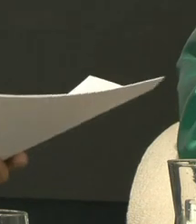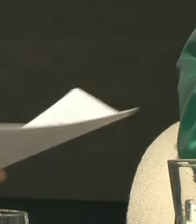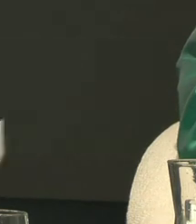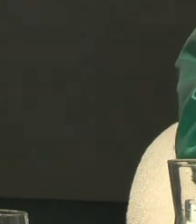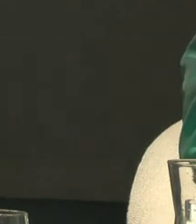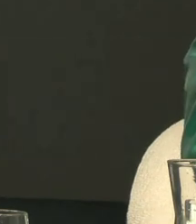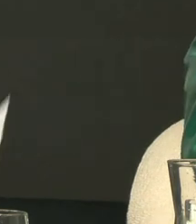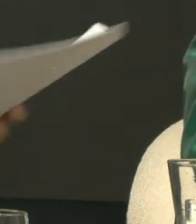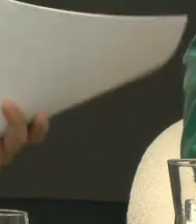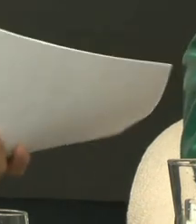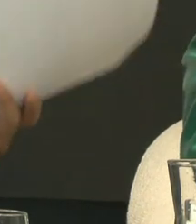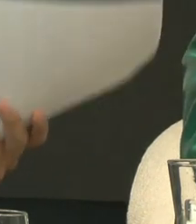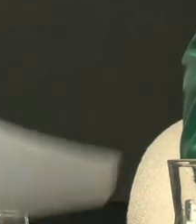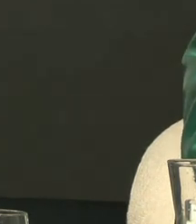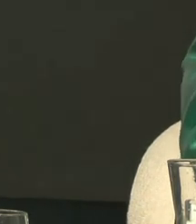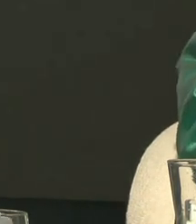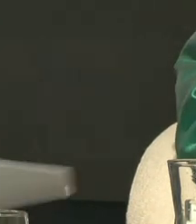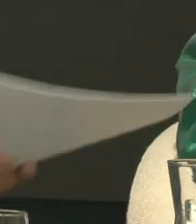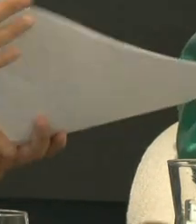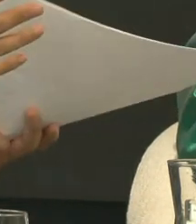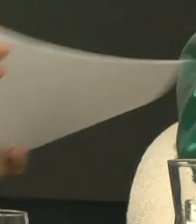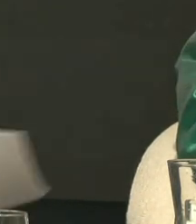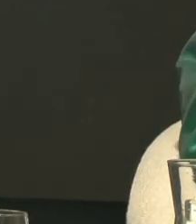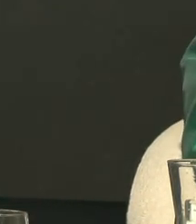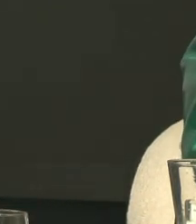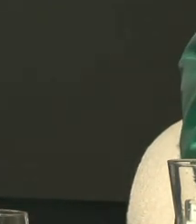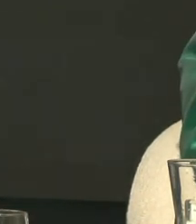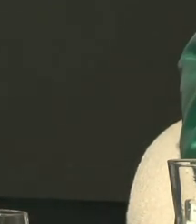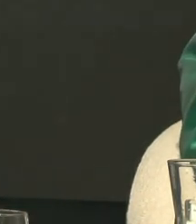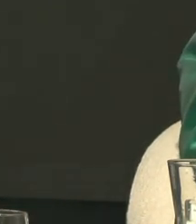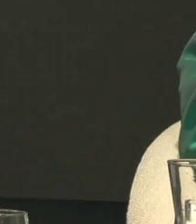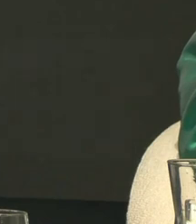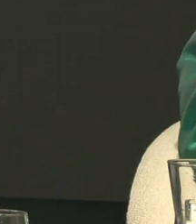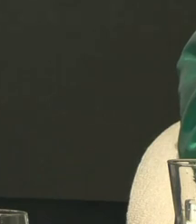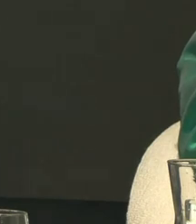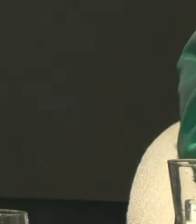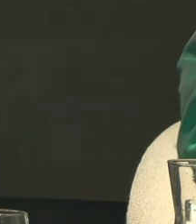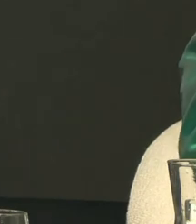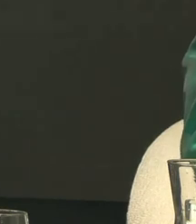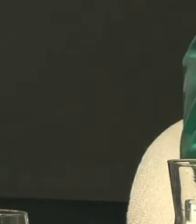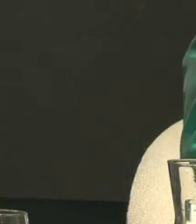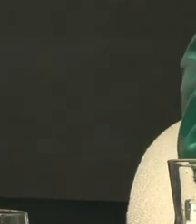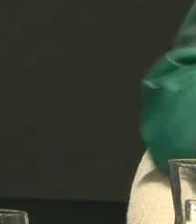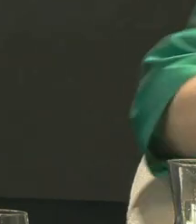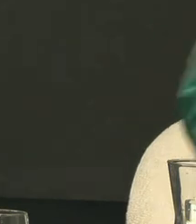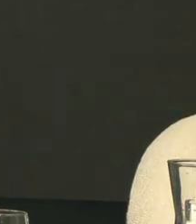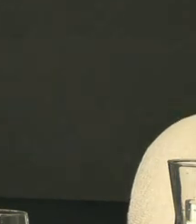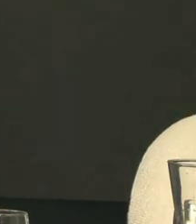you're involved in this project in general, and why, for the rest of the panelists, why you're involved in this panel?